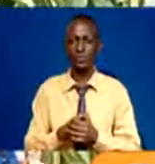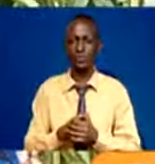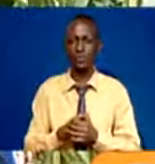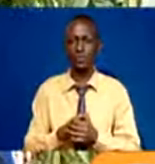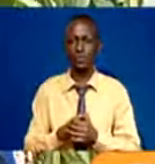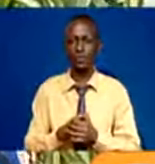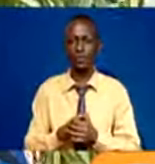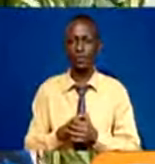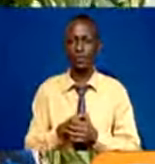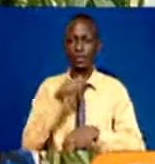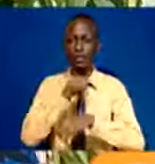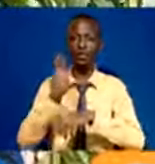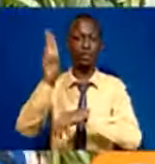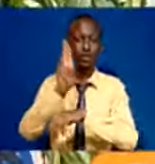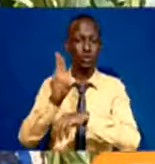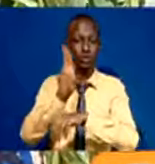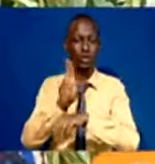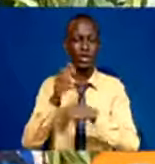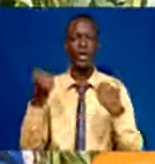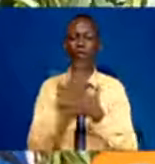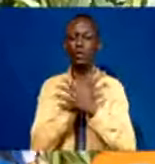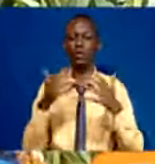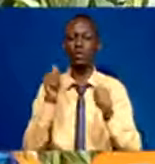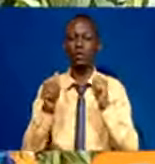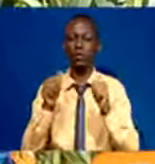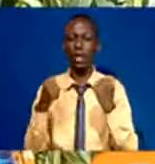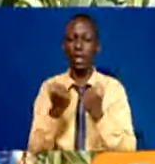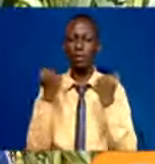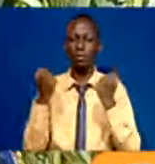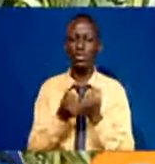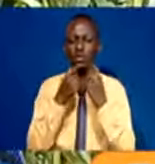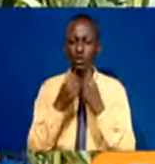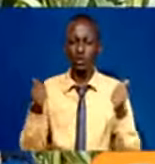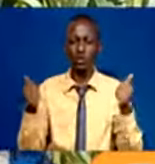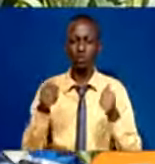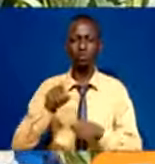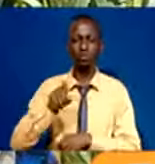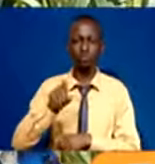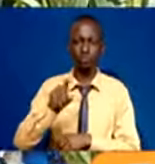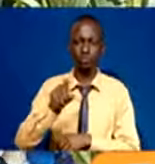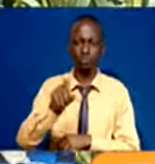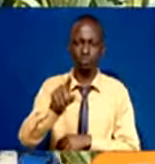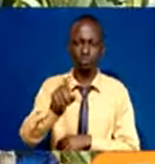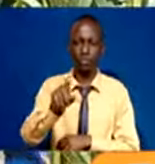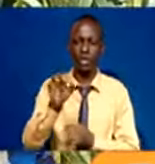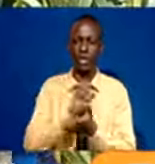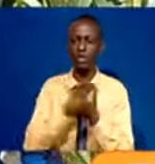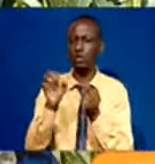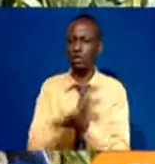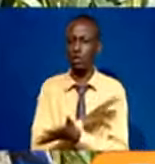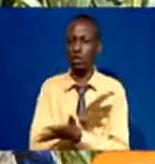they emit pheromone. Some of them are the pheromones, others are actually the parasitoids that then go in and destroy the eggs and reduce